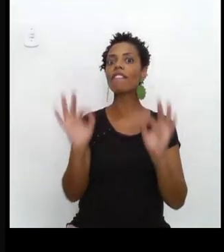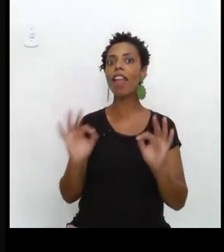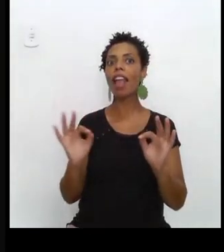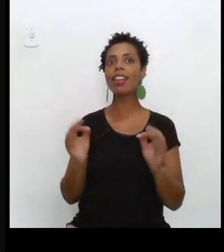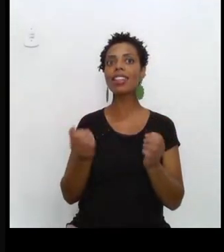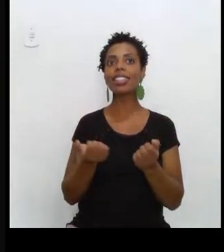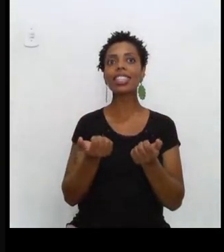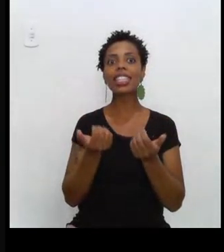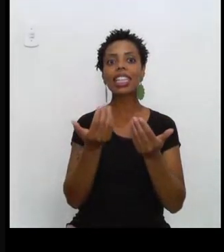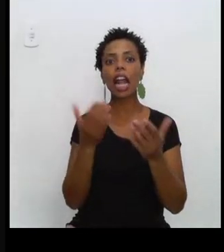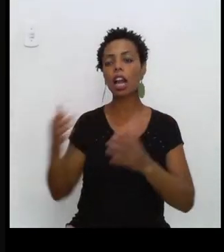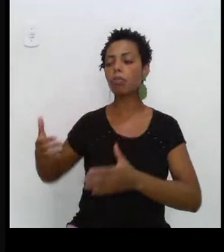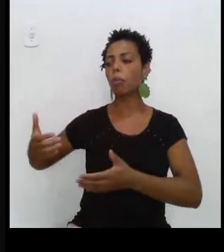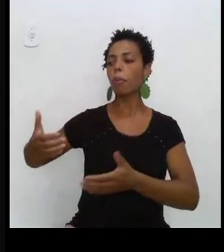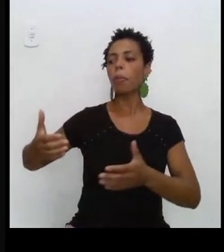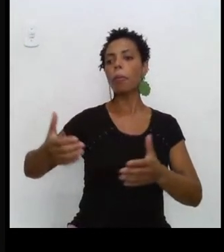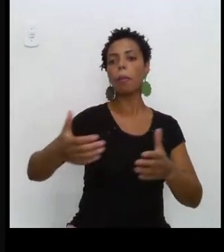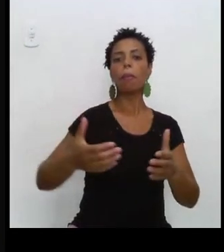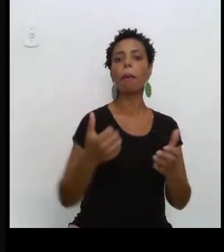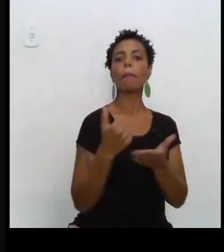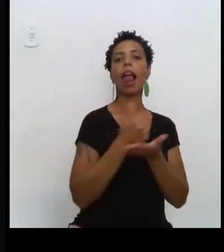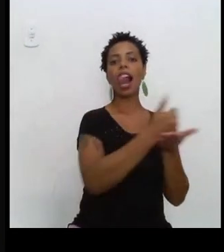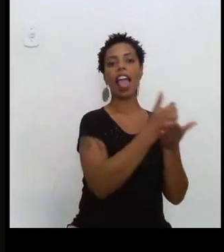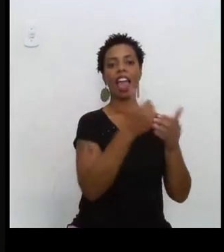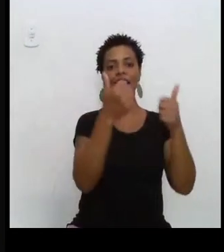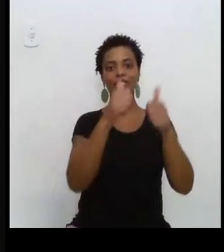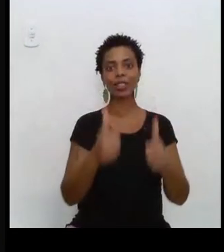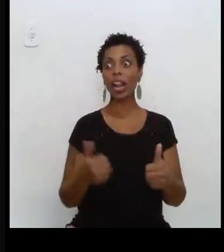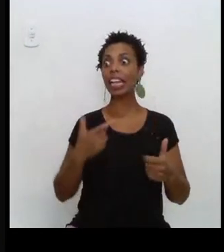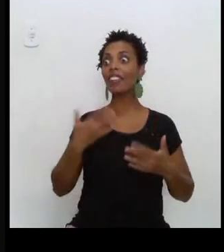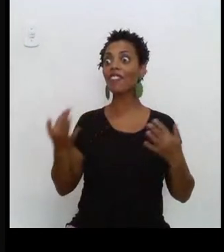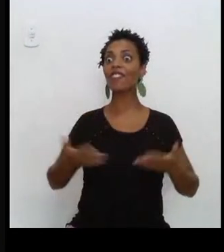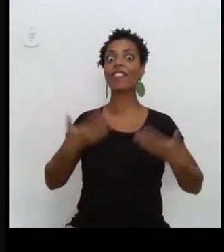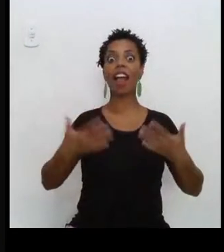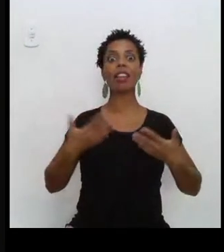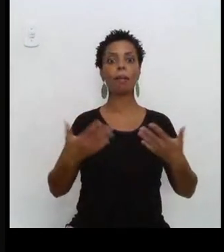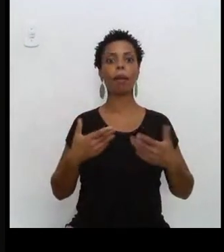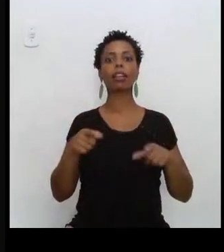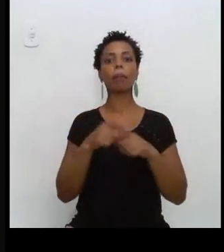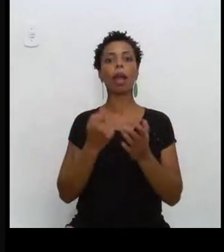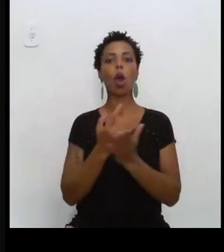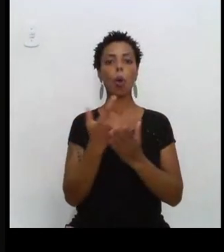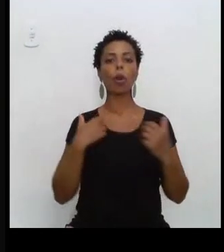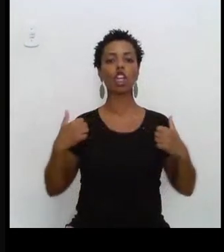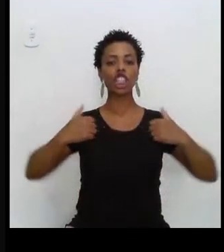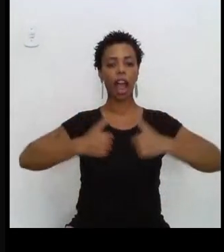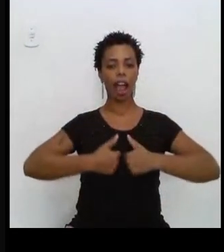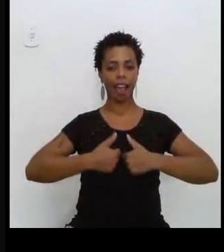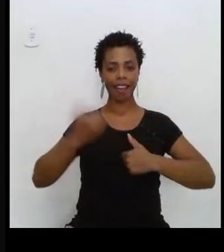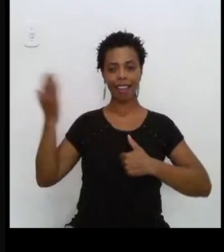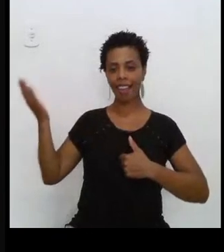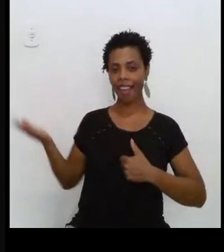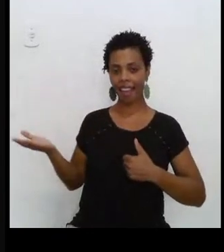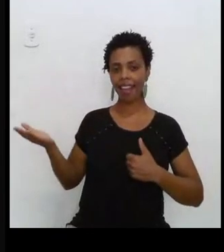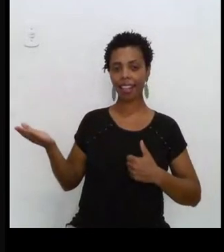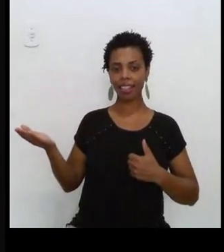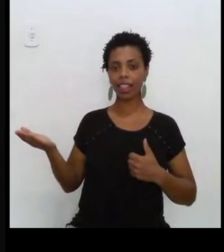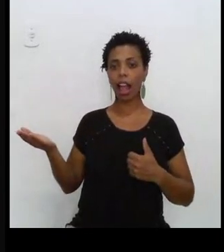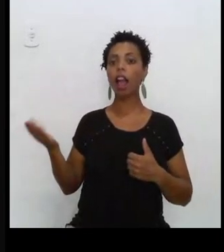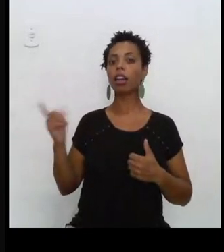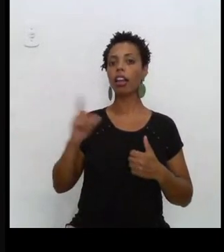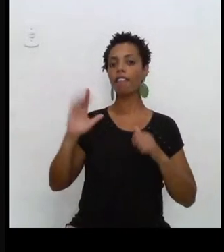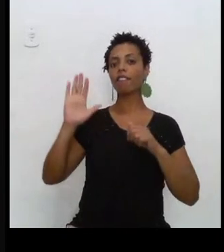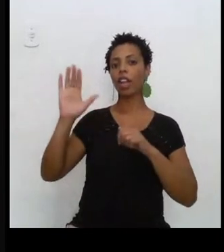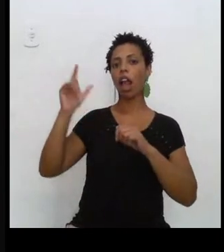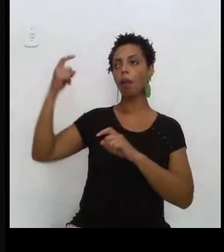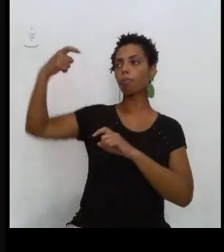ao seu quarto Leather jacket coat hangers on the wall never One e eles vão iniciantes KLG